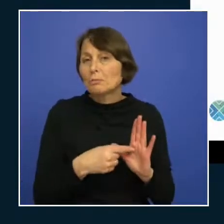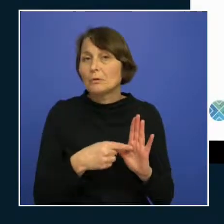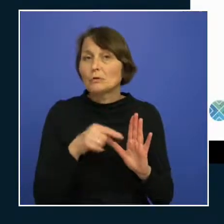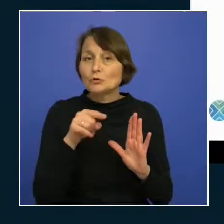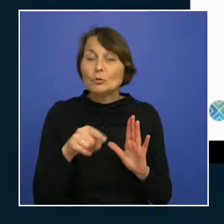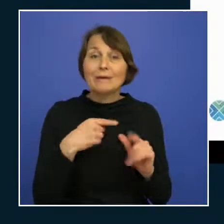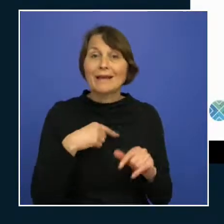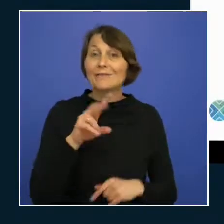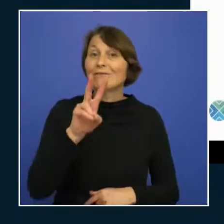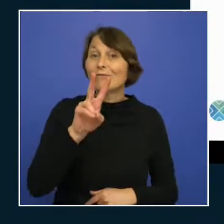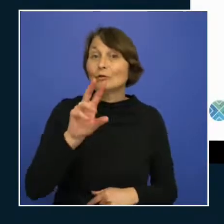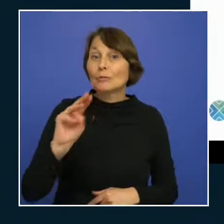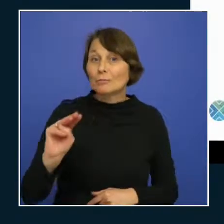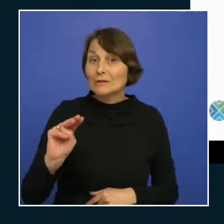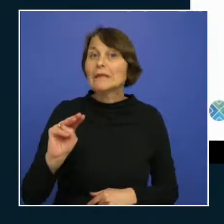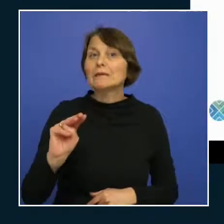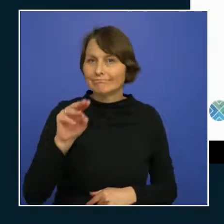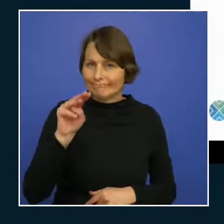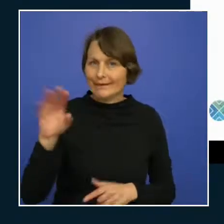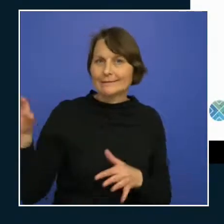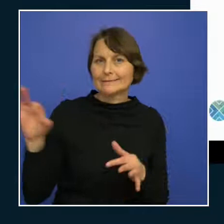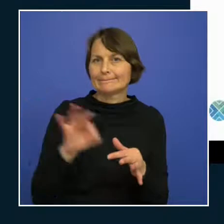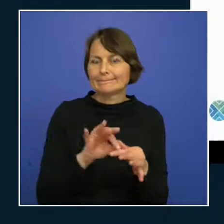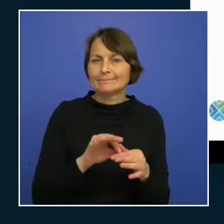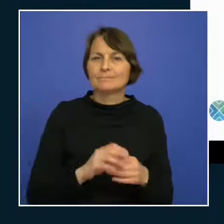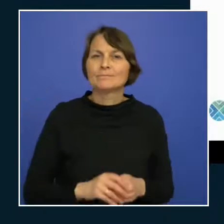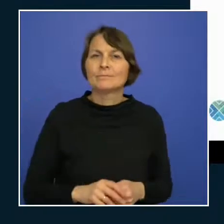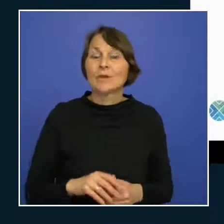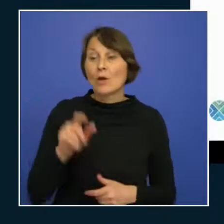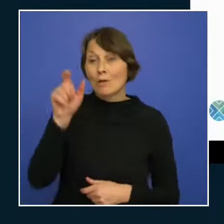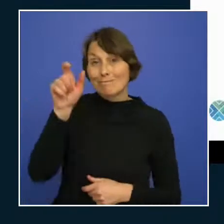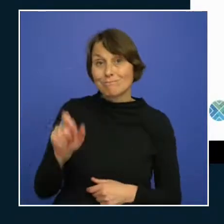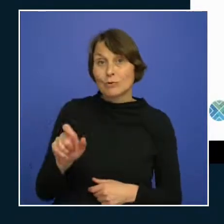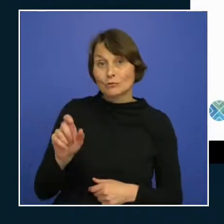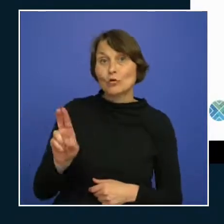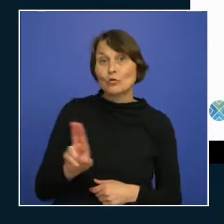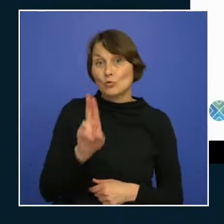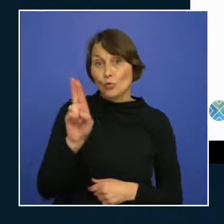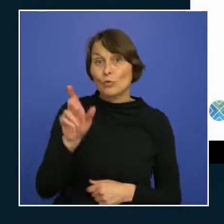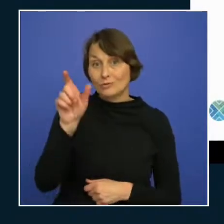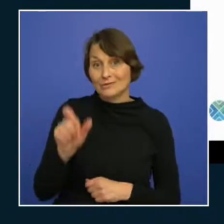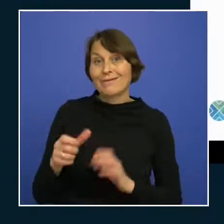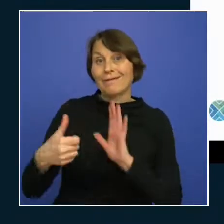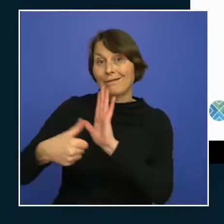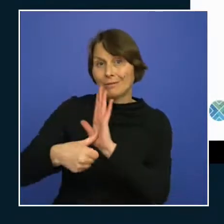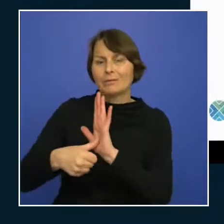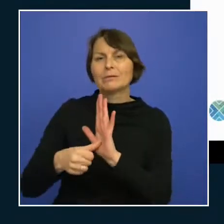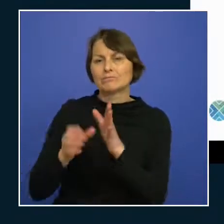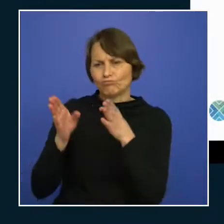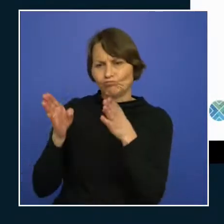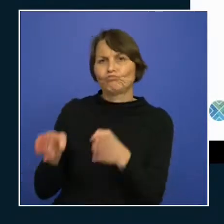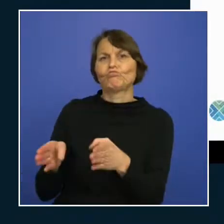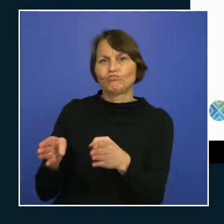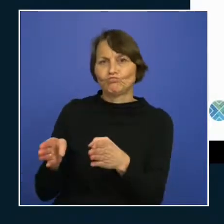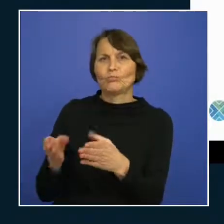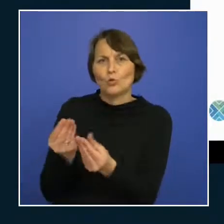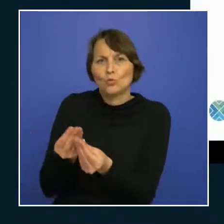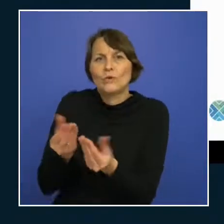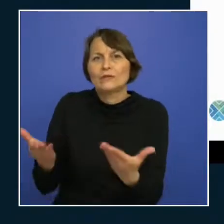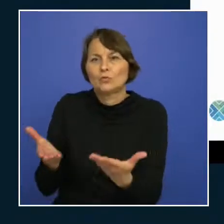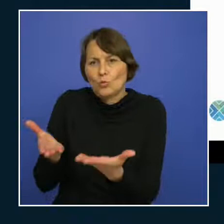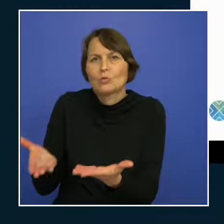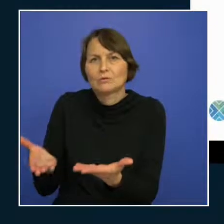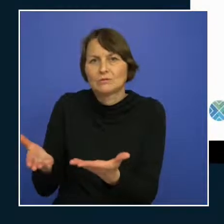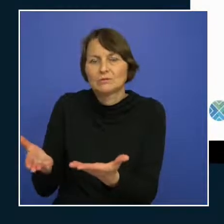machine. And a user assigned managed identity is created as a standalone resource, and you'll associate